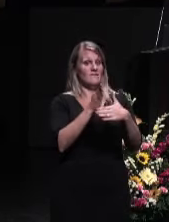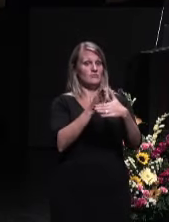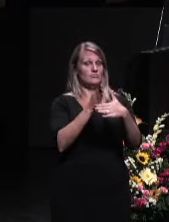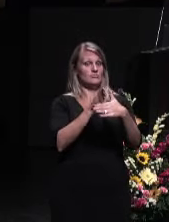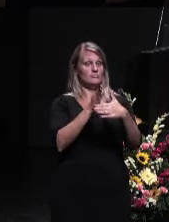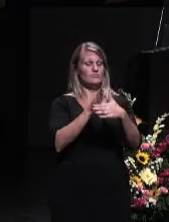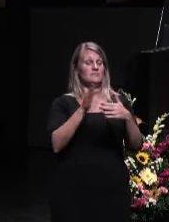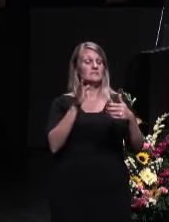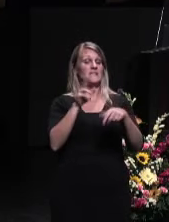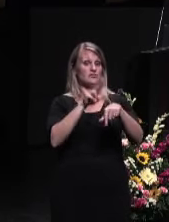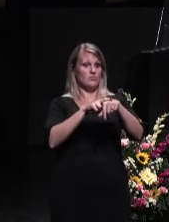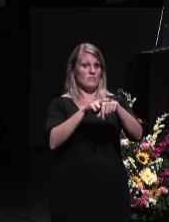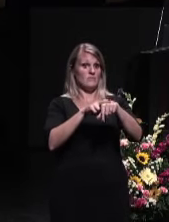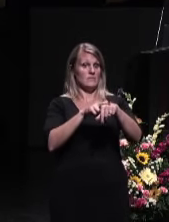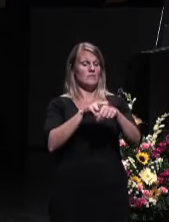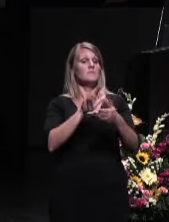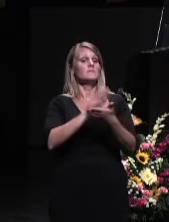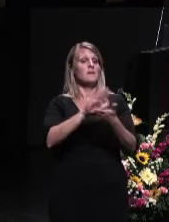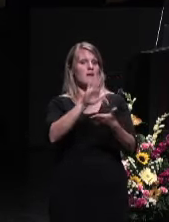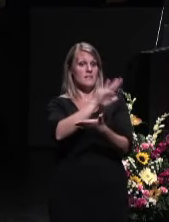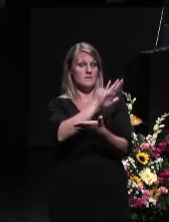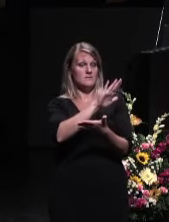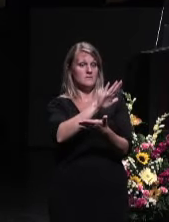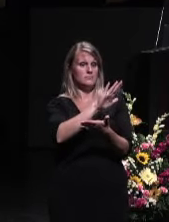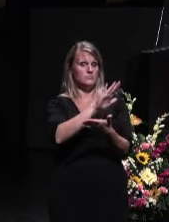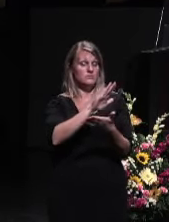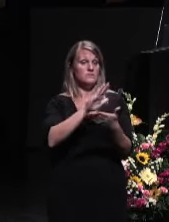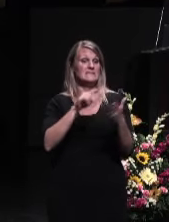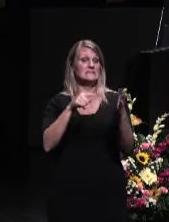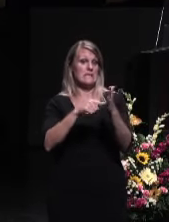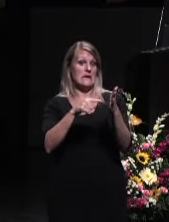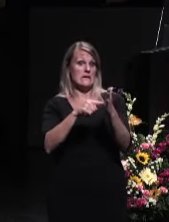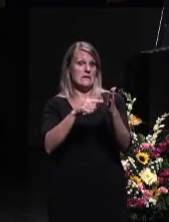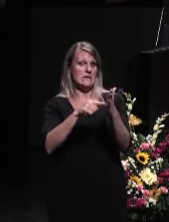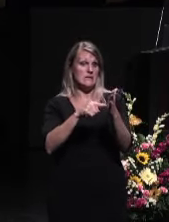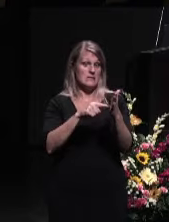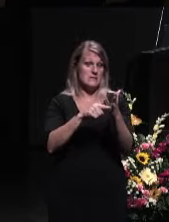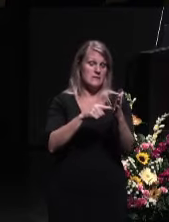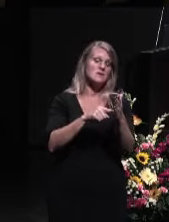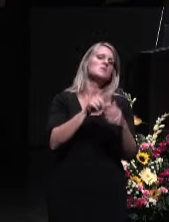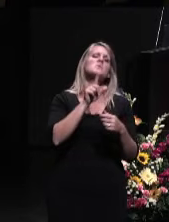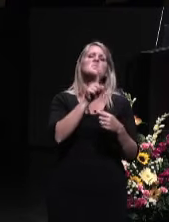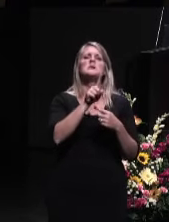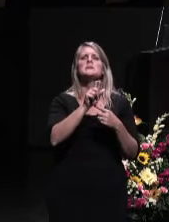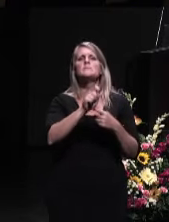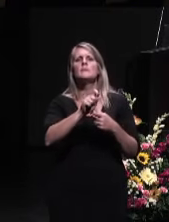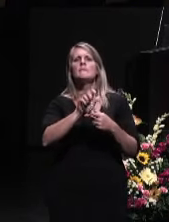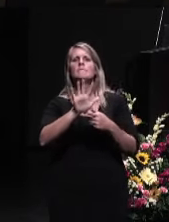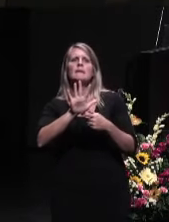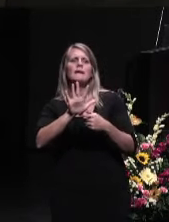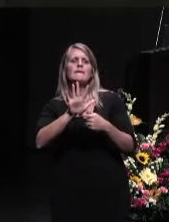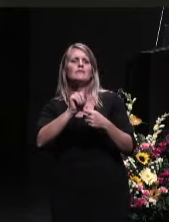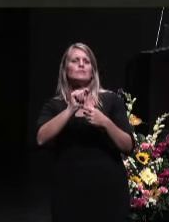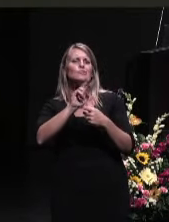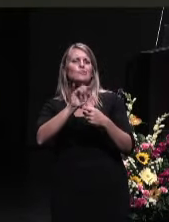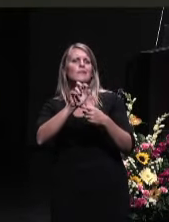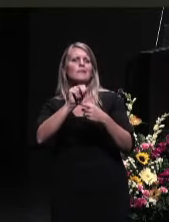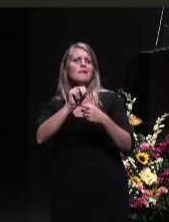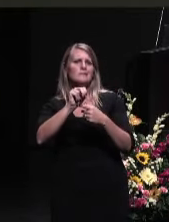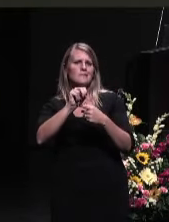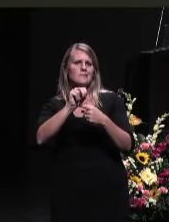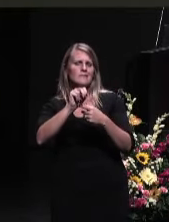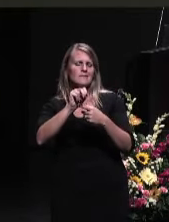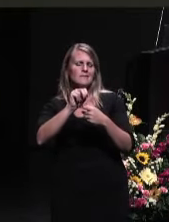today is $1.6 trillion. Some argue with that. It's 1.53, 1.55, but some say it's